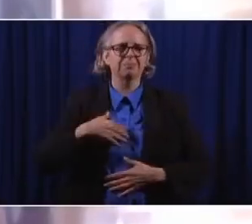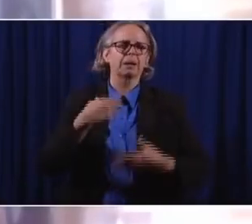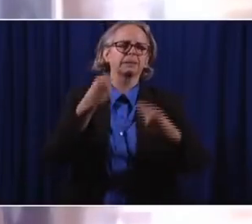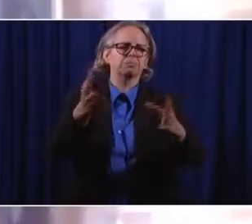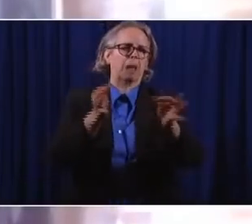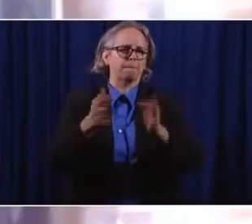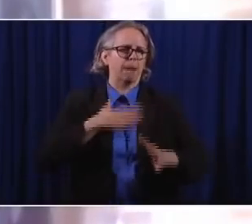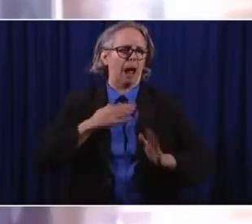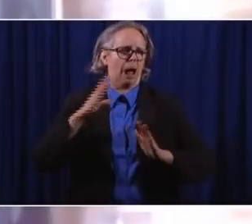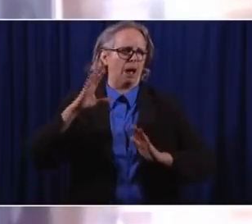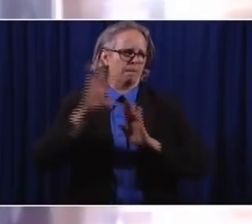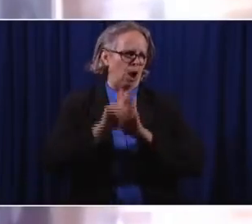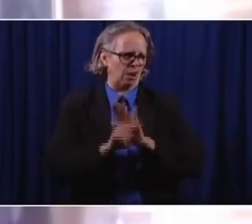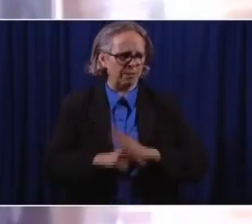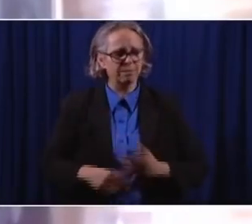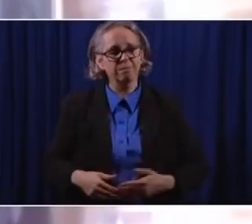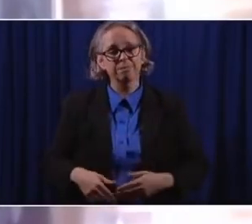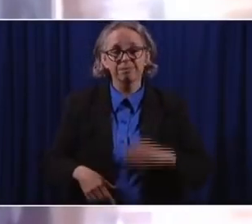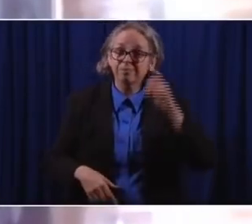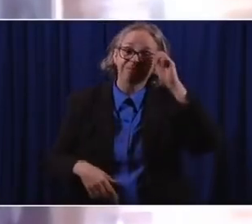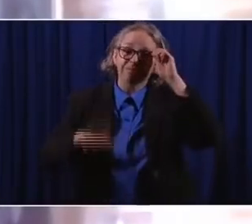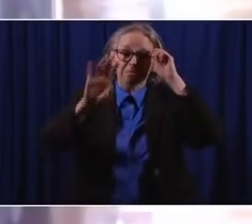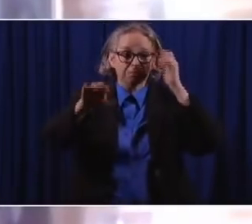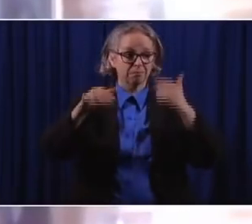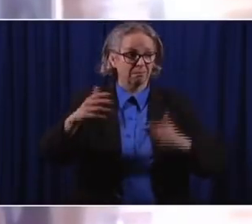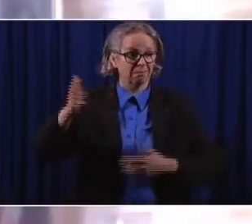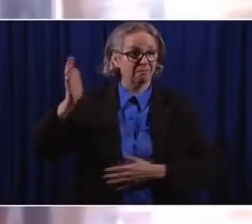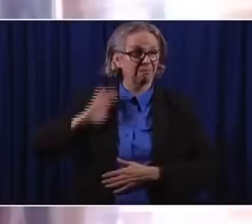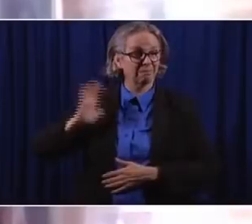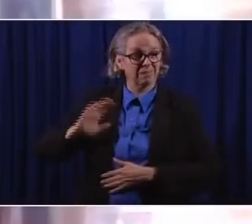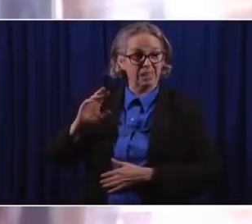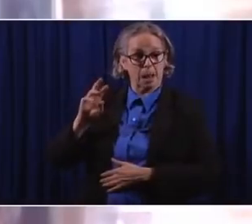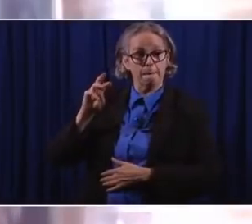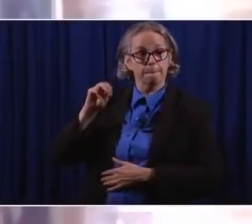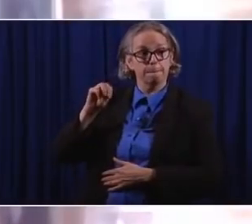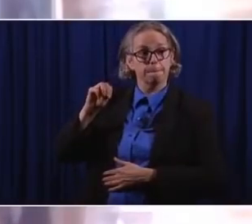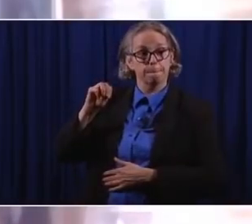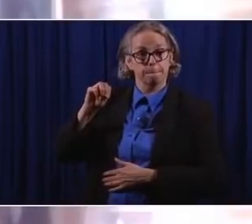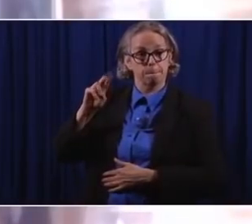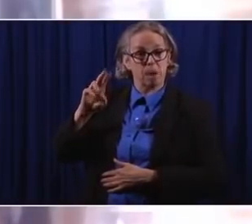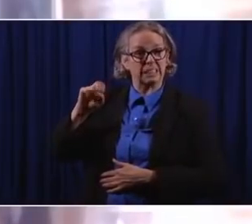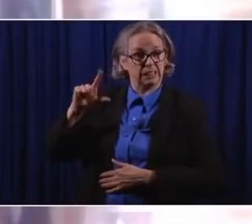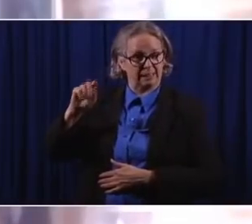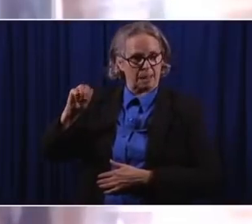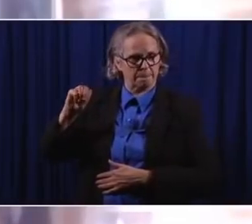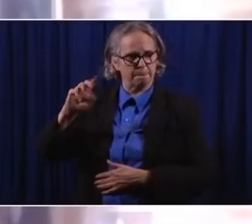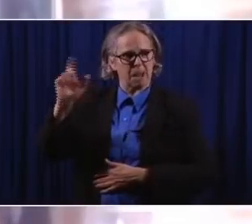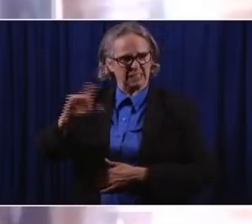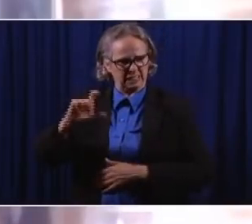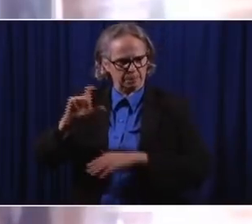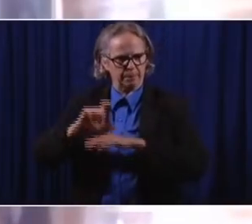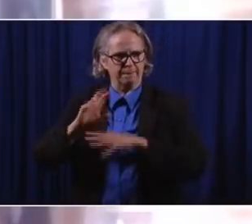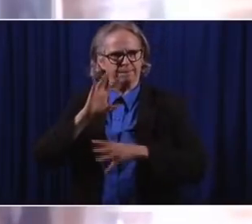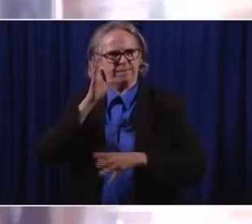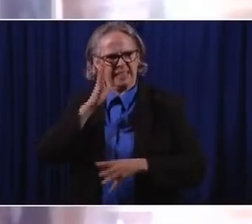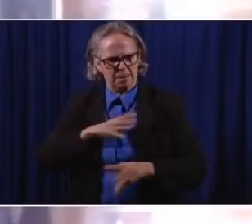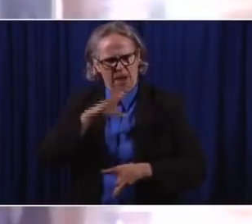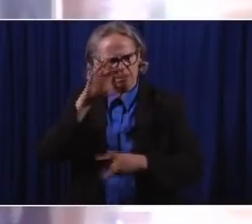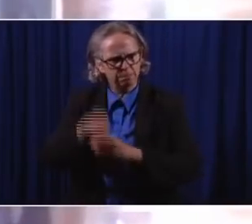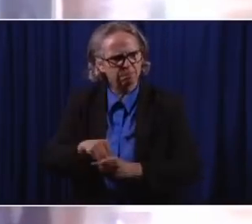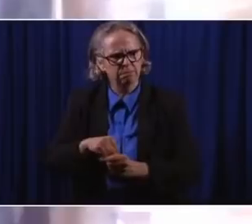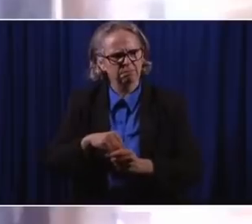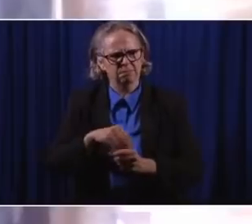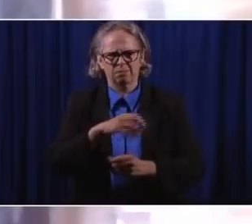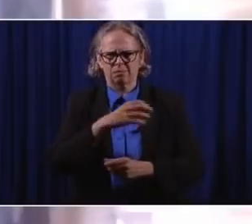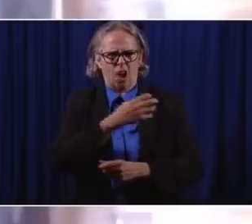Eastern Muslim female. Coming into law enforcement was quite a journey. Not the easiest one, but not the hardest